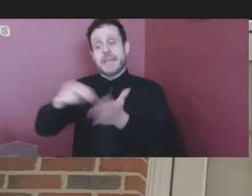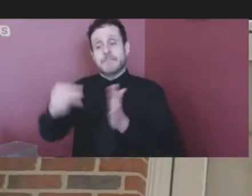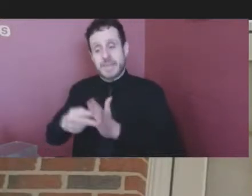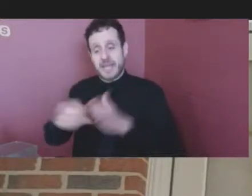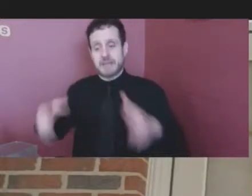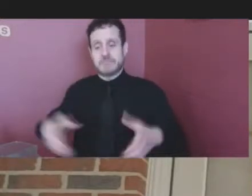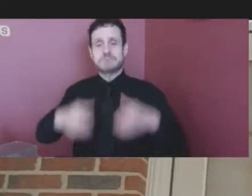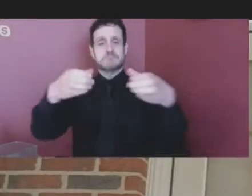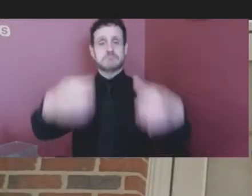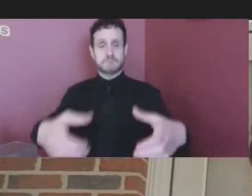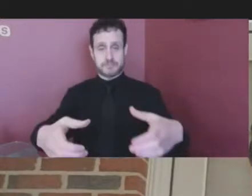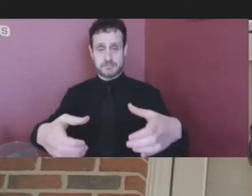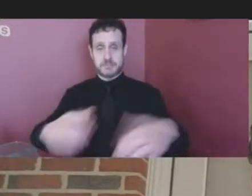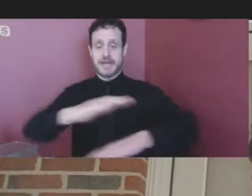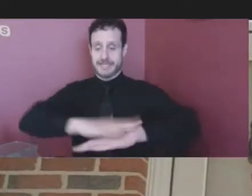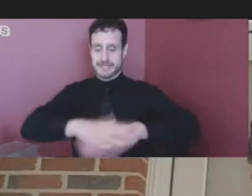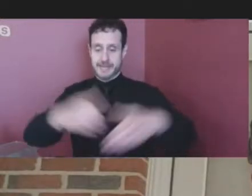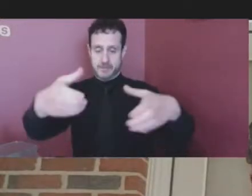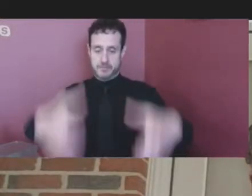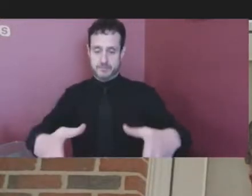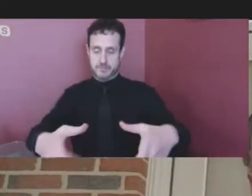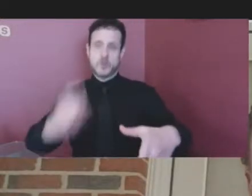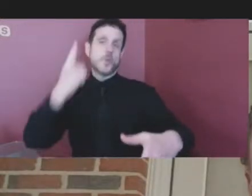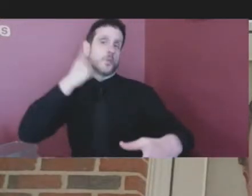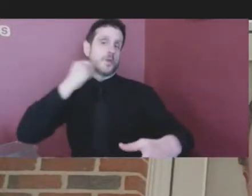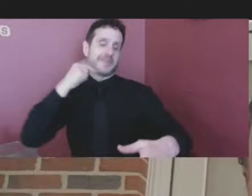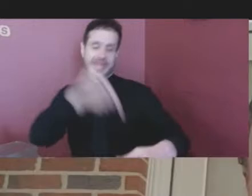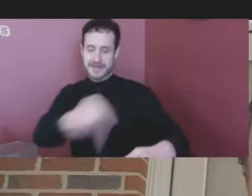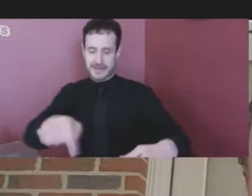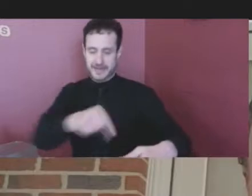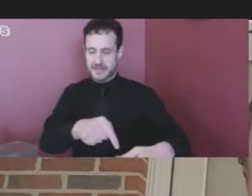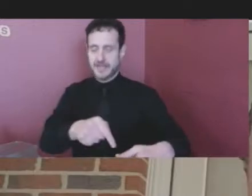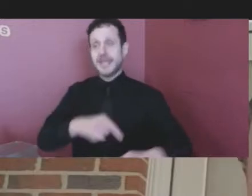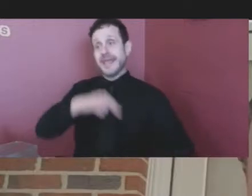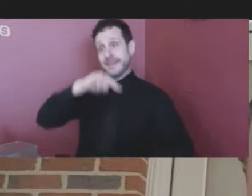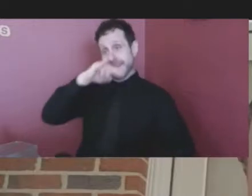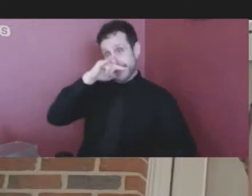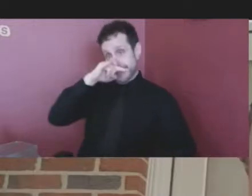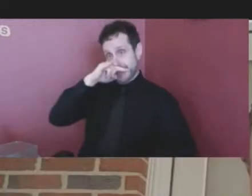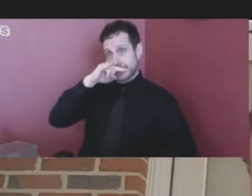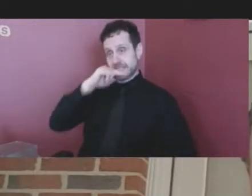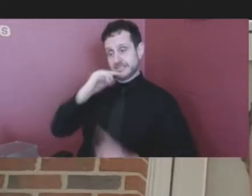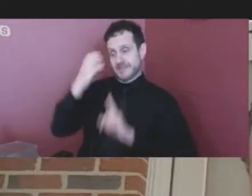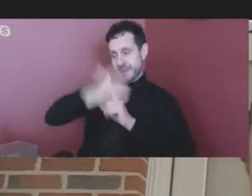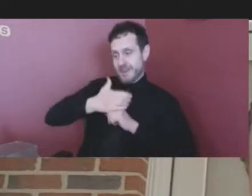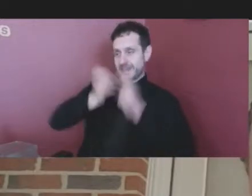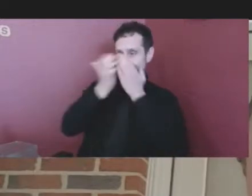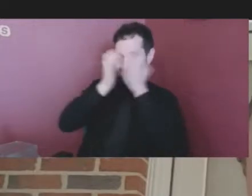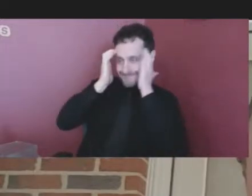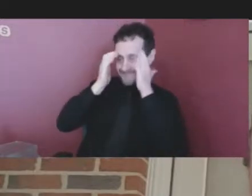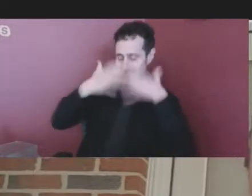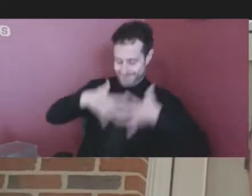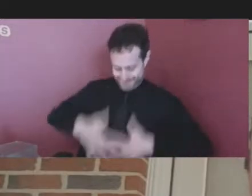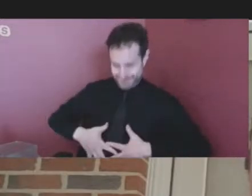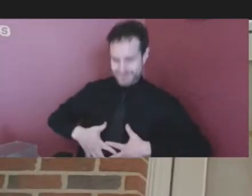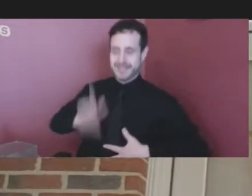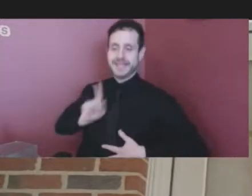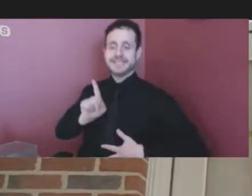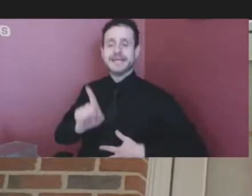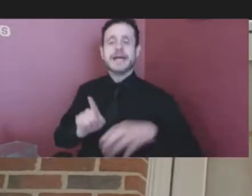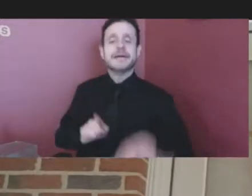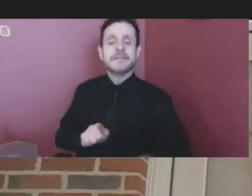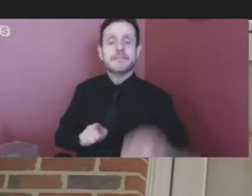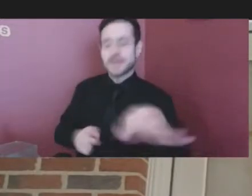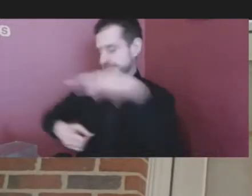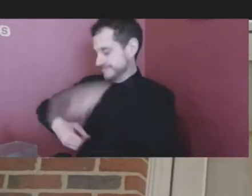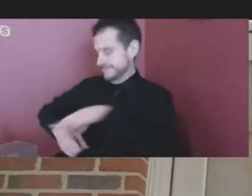out on a table where kids in costumes socially distanced can still pass by and retrieve it. Activities like